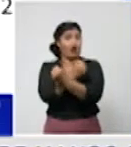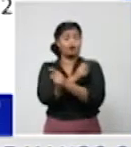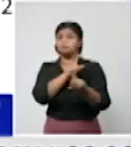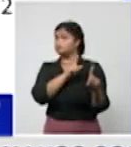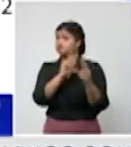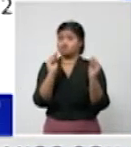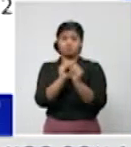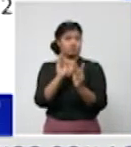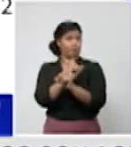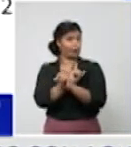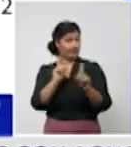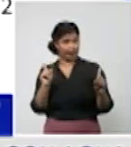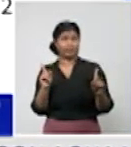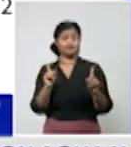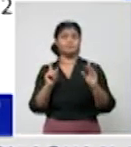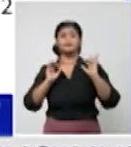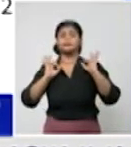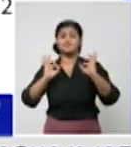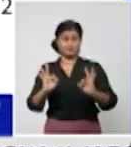10,650, as well as Chile with